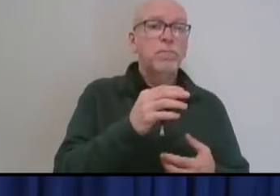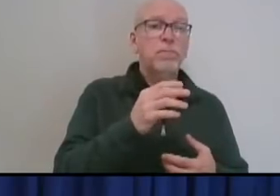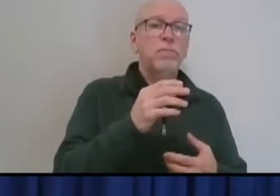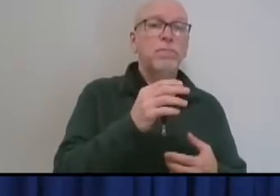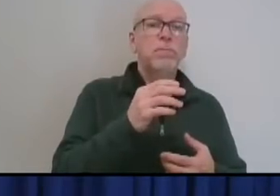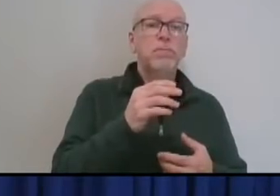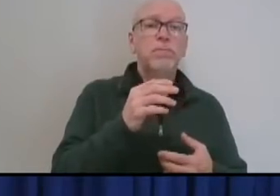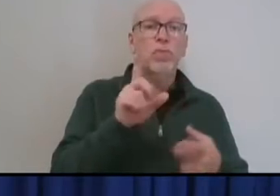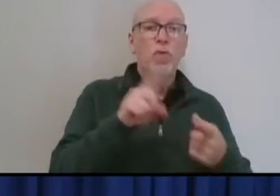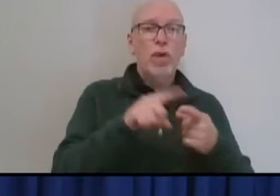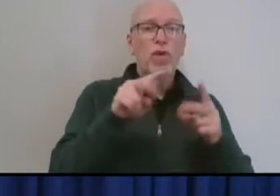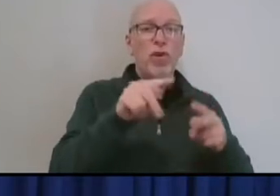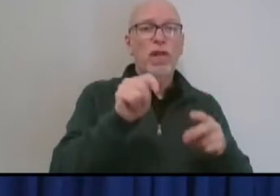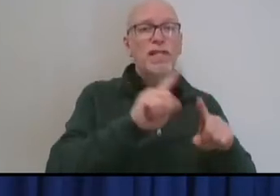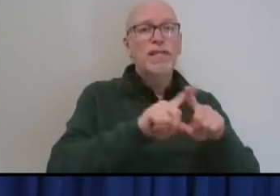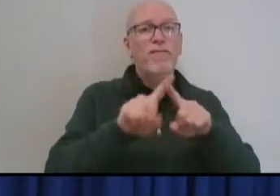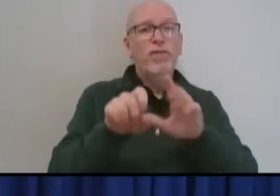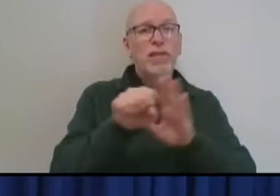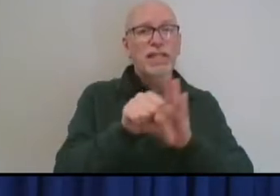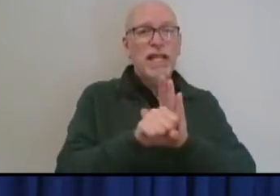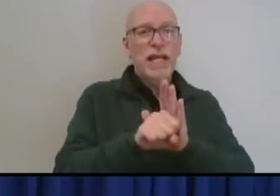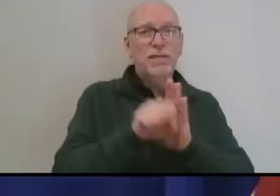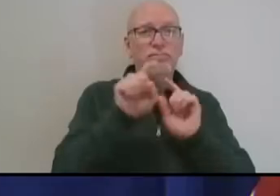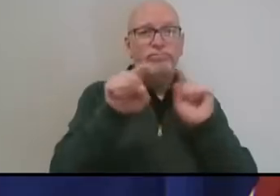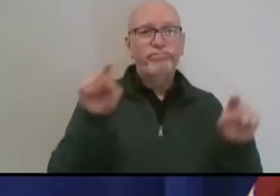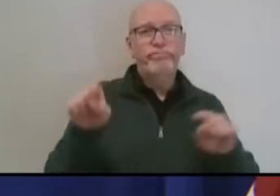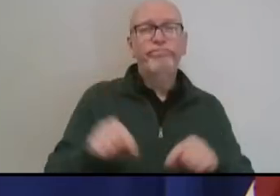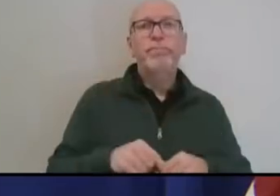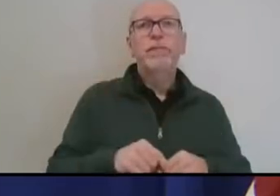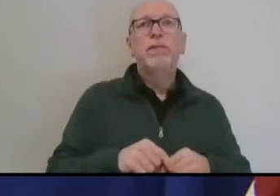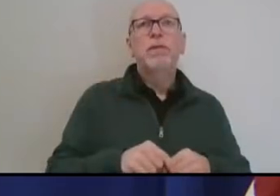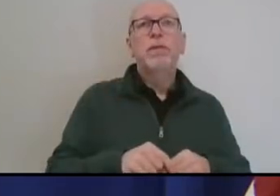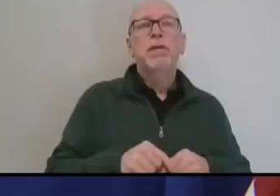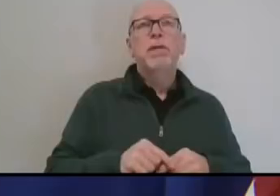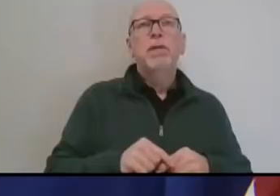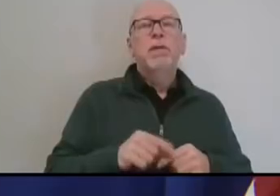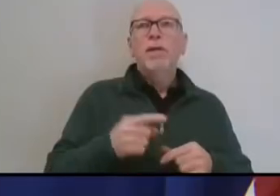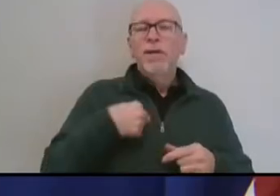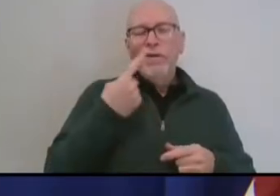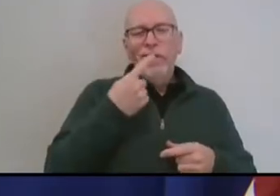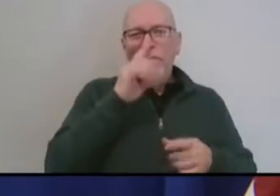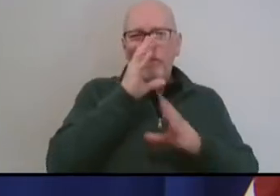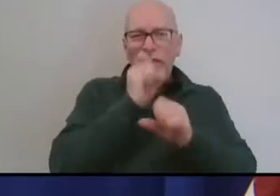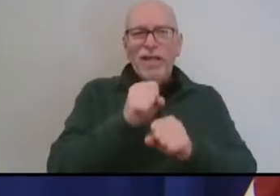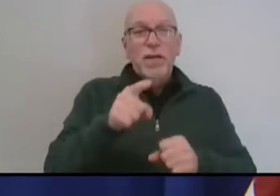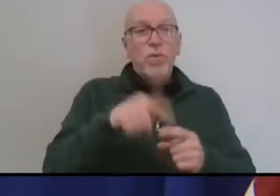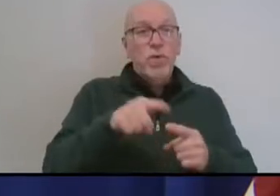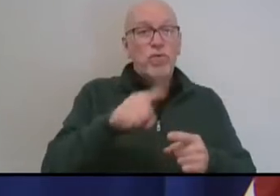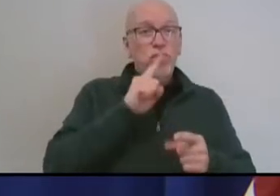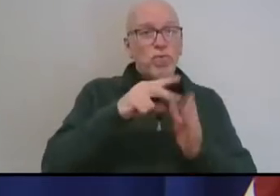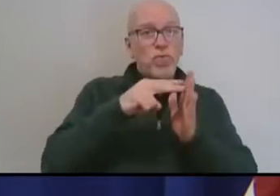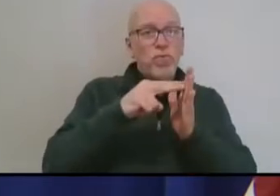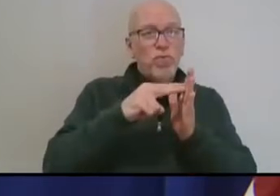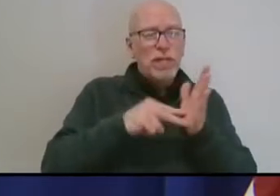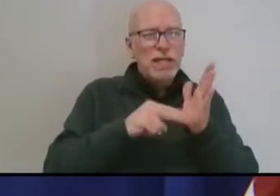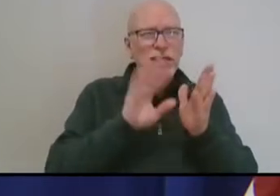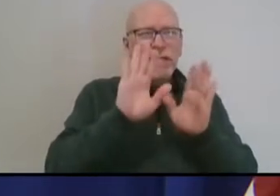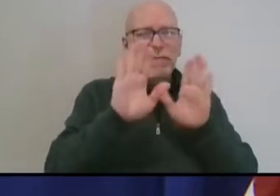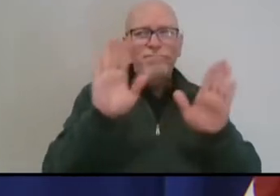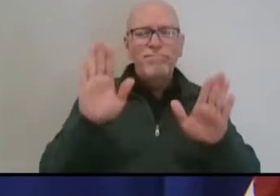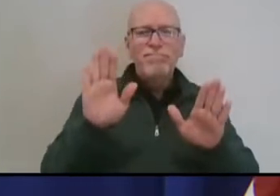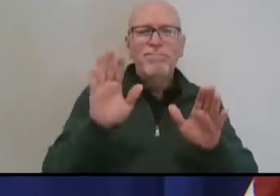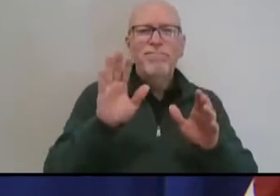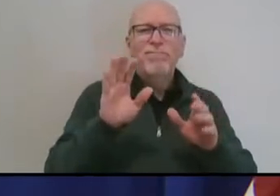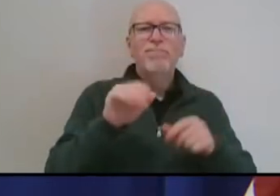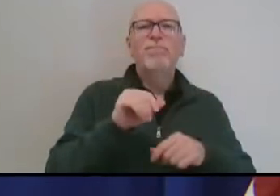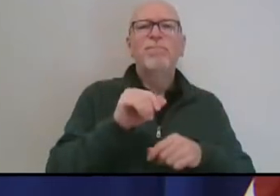when you look at different states, I sometimes get a kick out of this. When you actually read the fine print, not all, but when you read